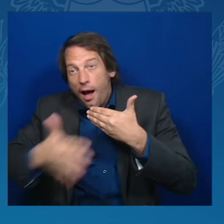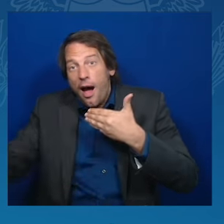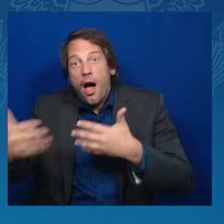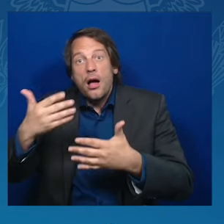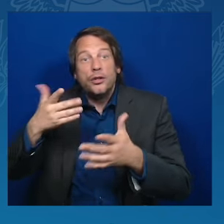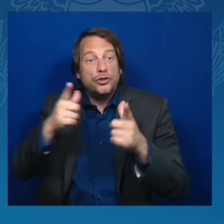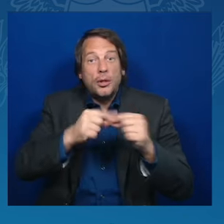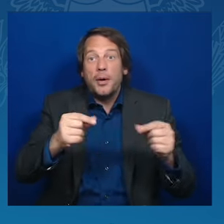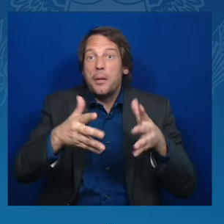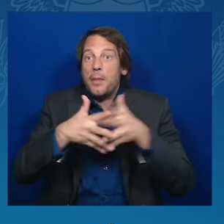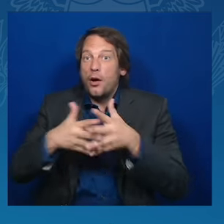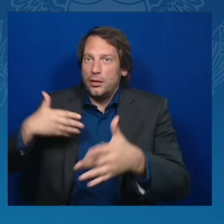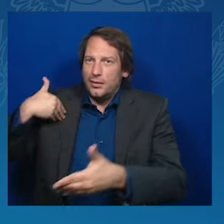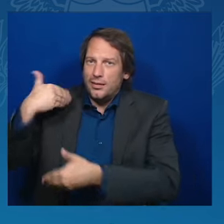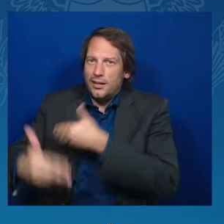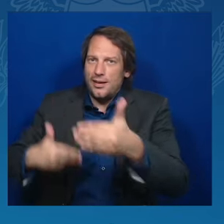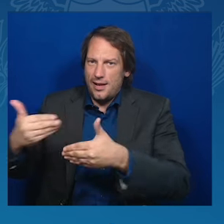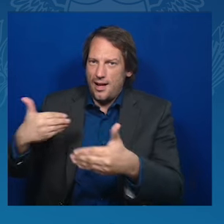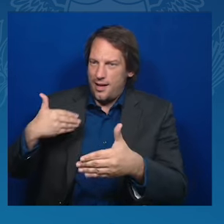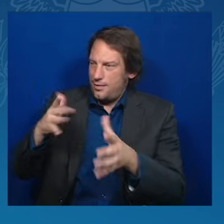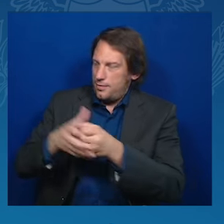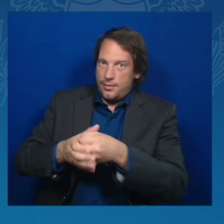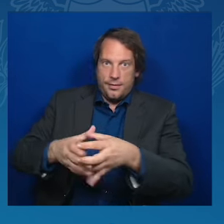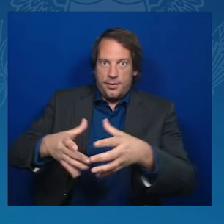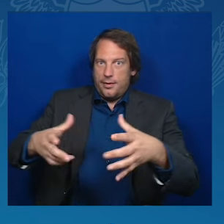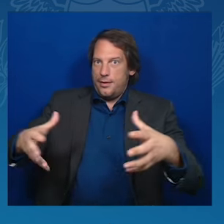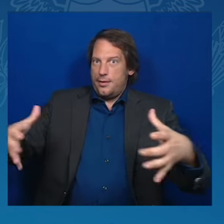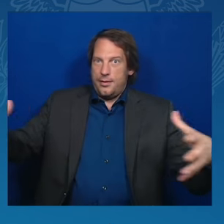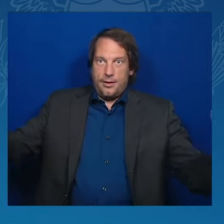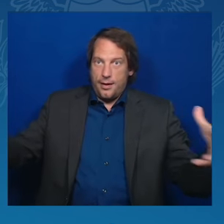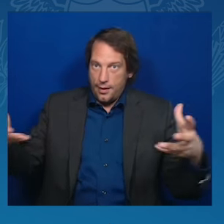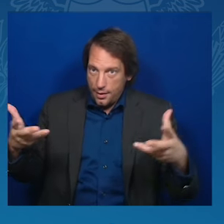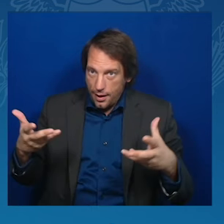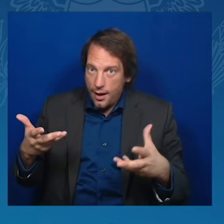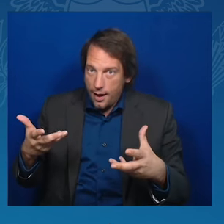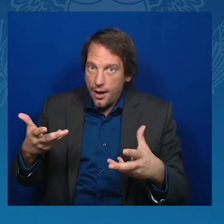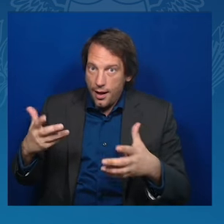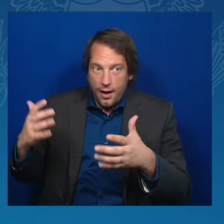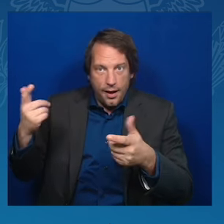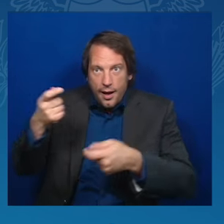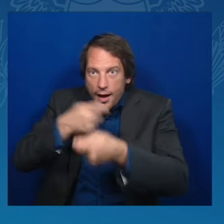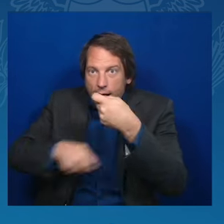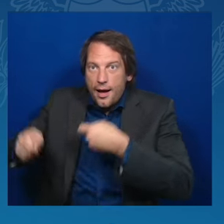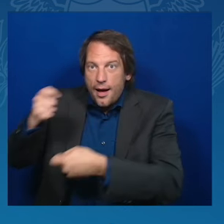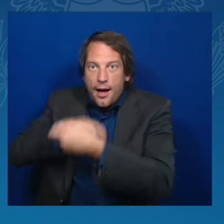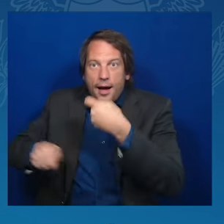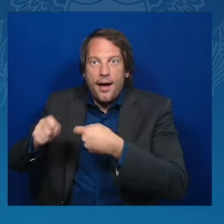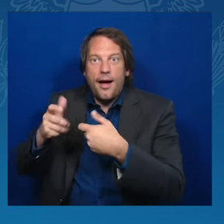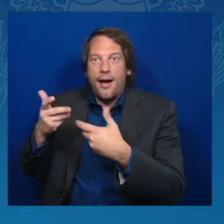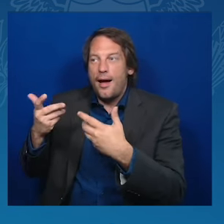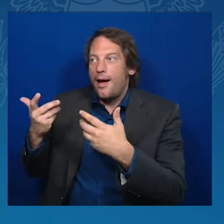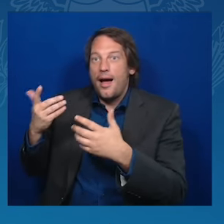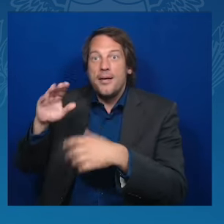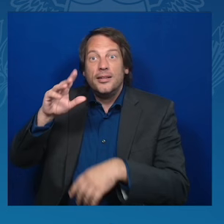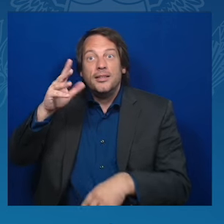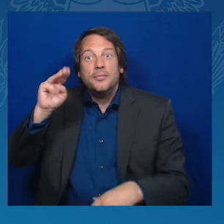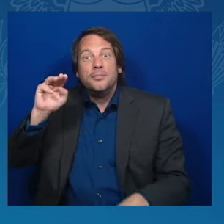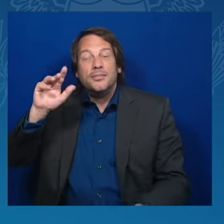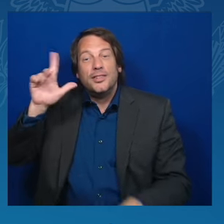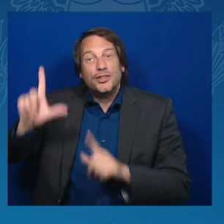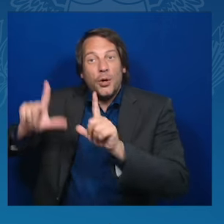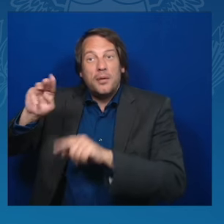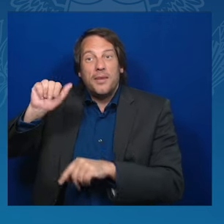countries. Since Tokyo's mayor donated the first cherry trees — we've heard a lot about cherry trees the last couple of days — to our nation's capital over a century